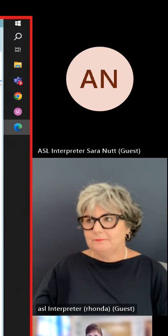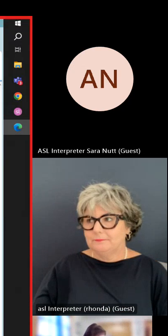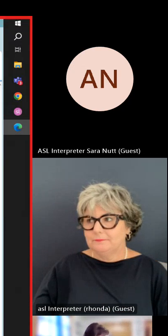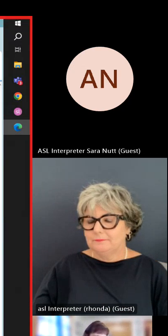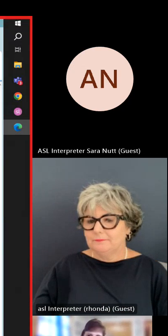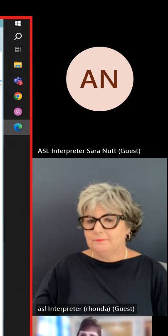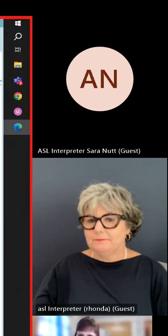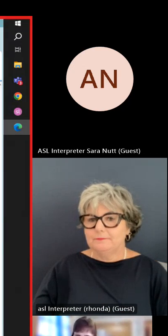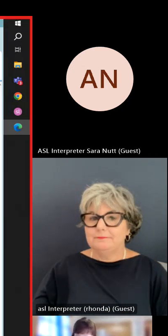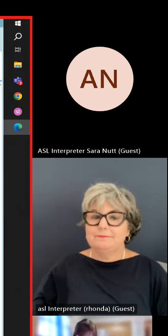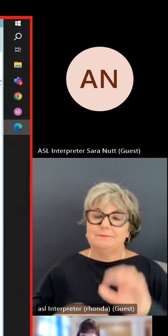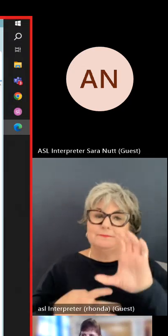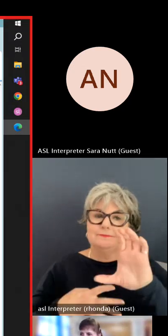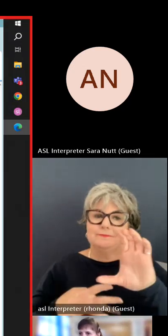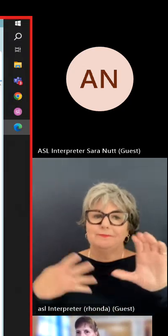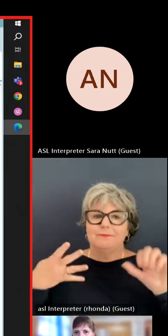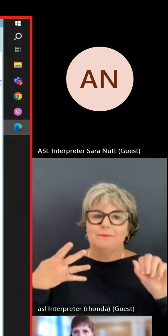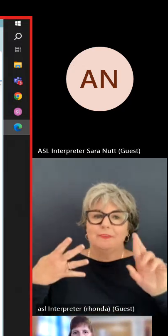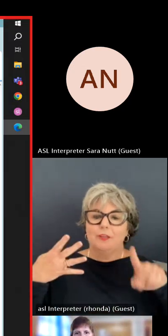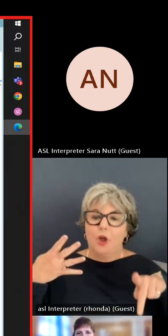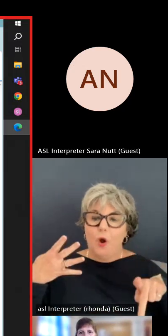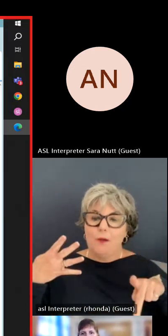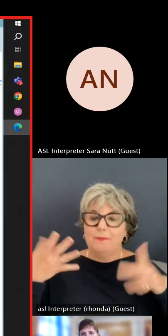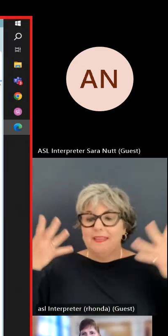Harp, yay!